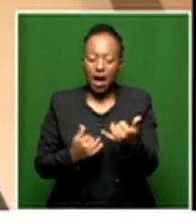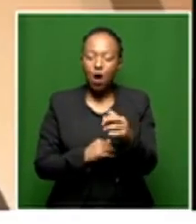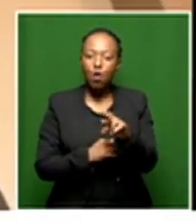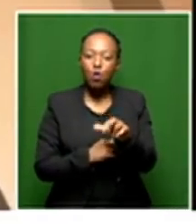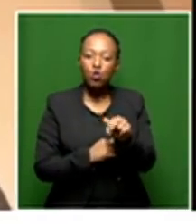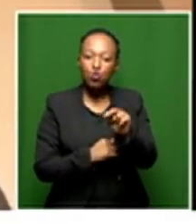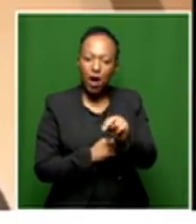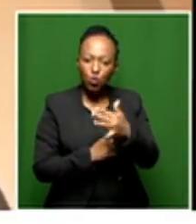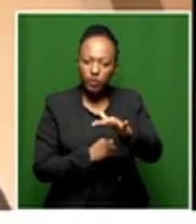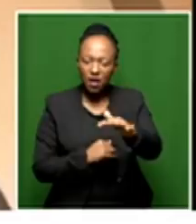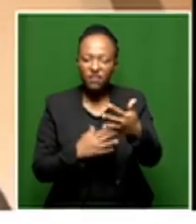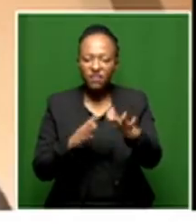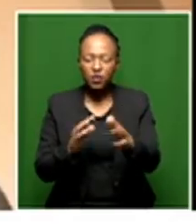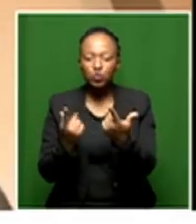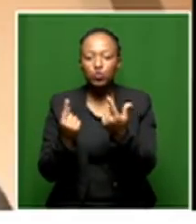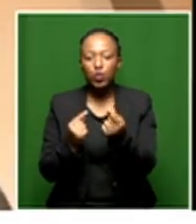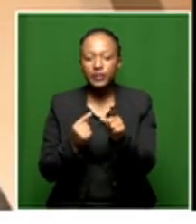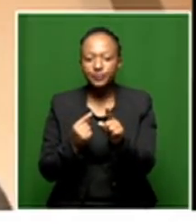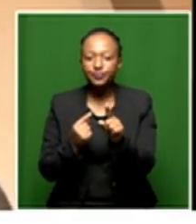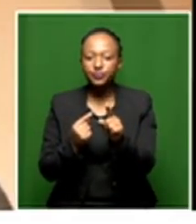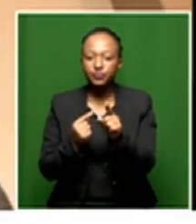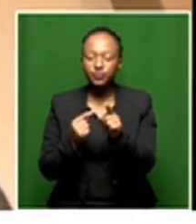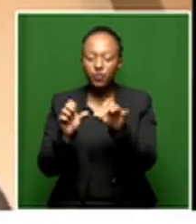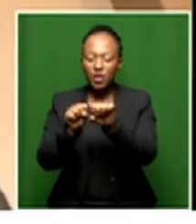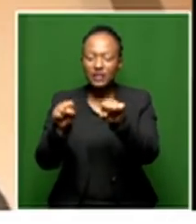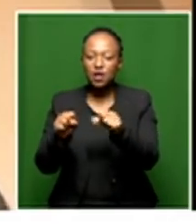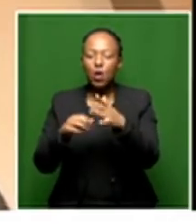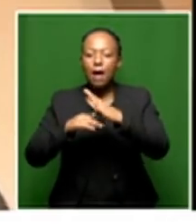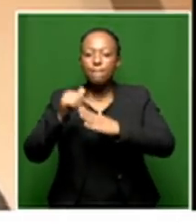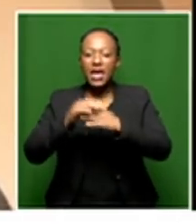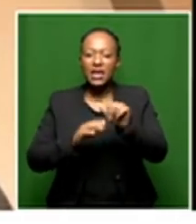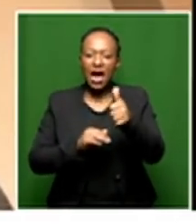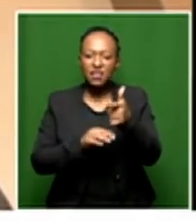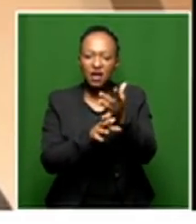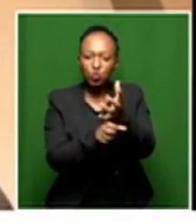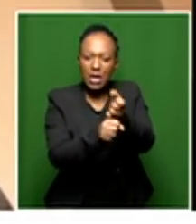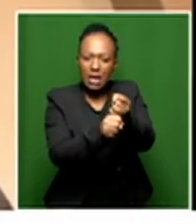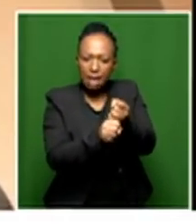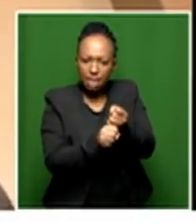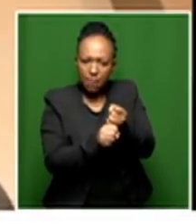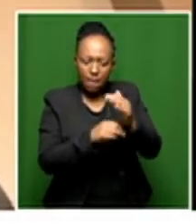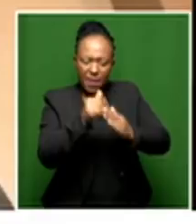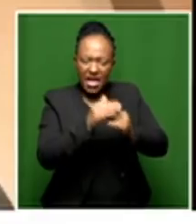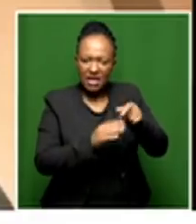the design of the system, we built reservoirs right across the